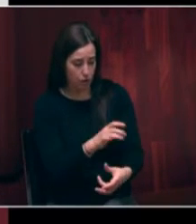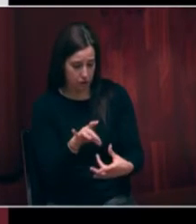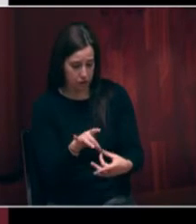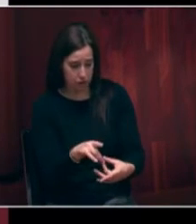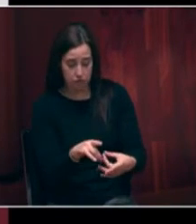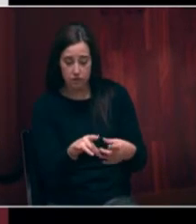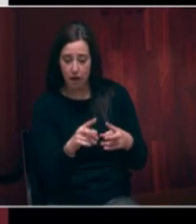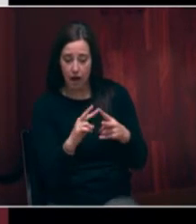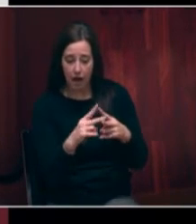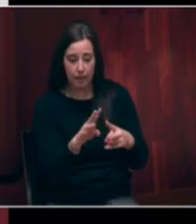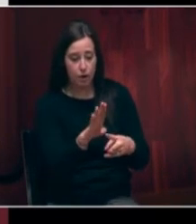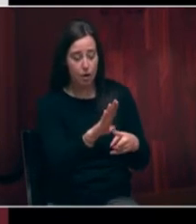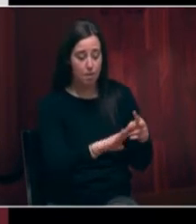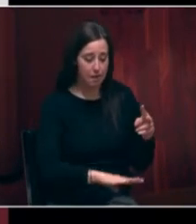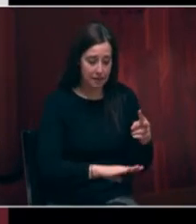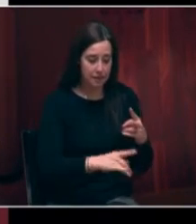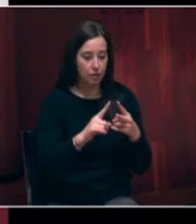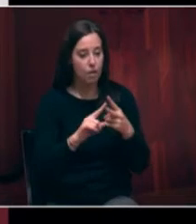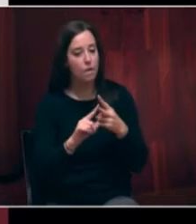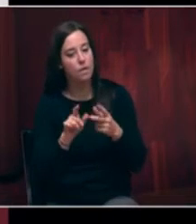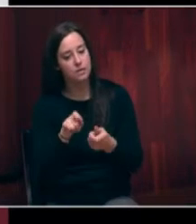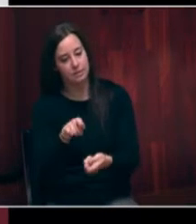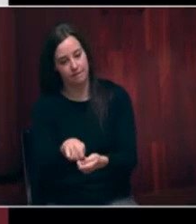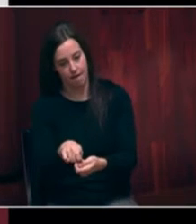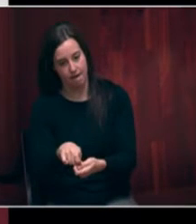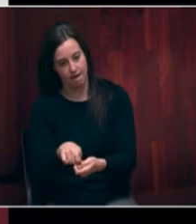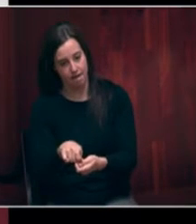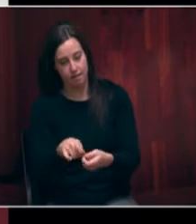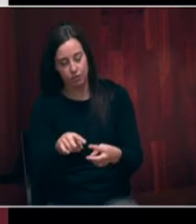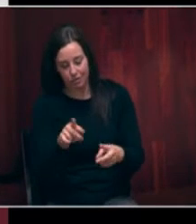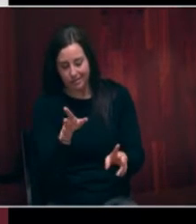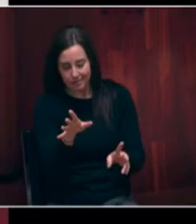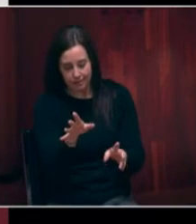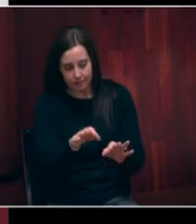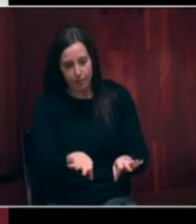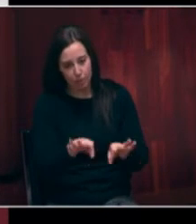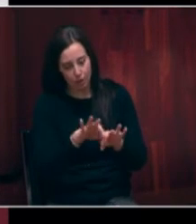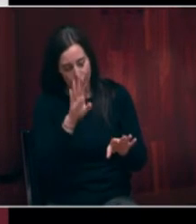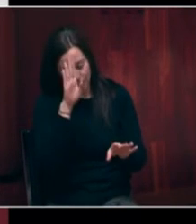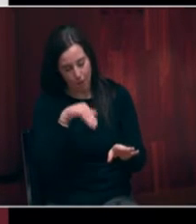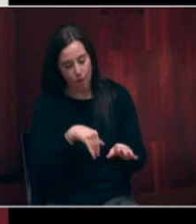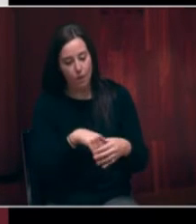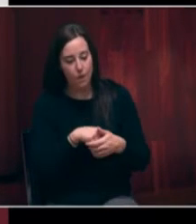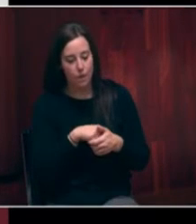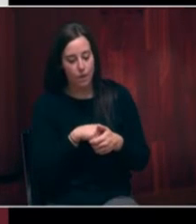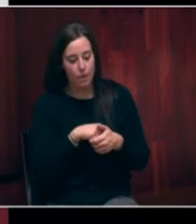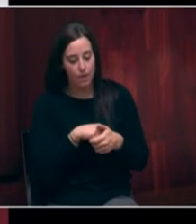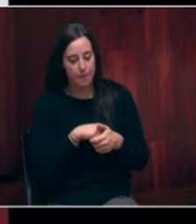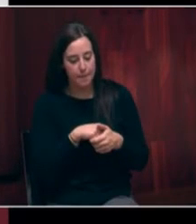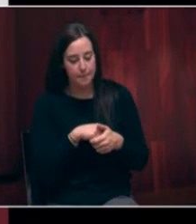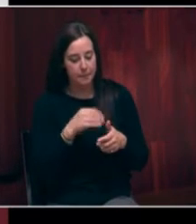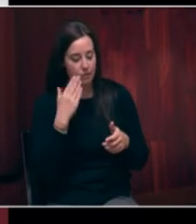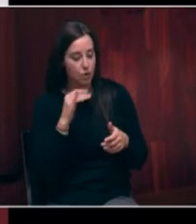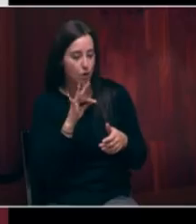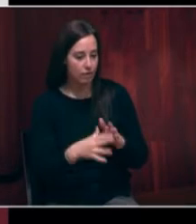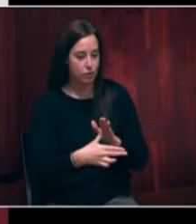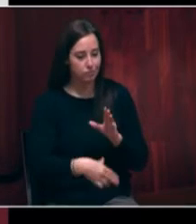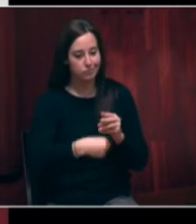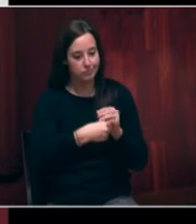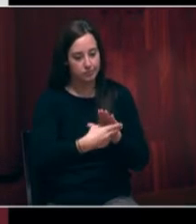either being basic or specified. So just keep that in mind so you will know whether or not to apply a specified marking to that